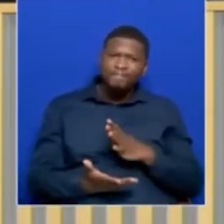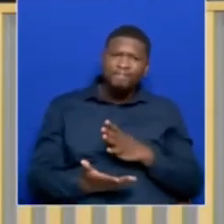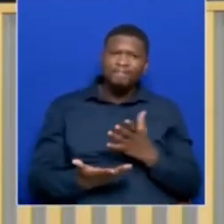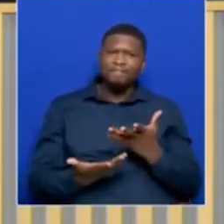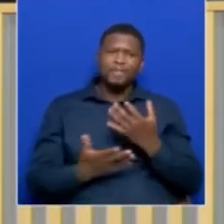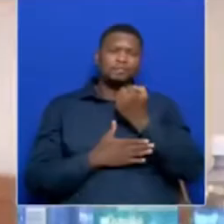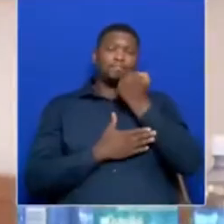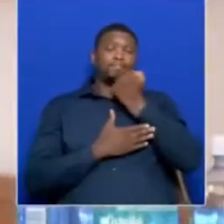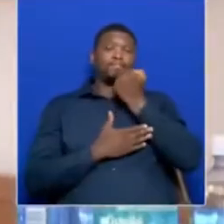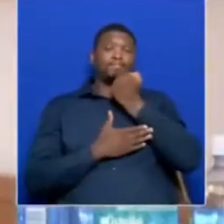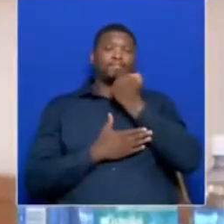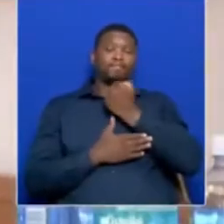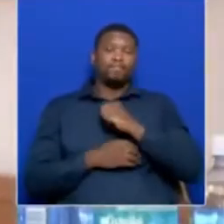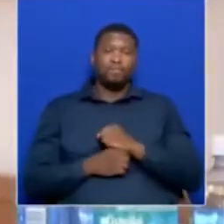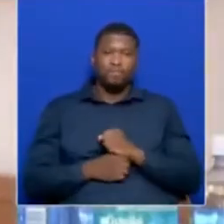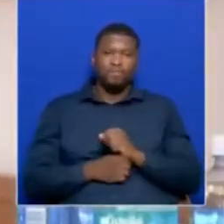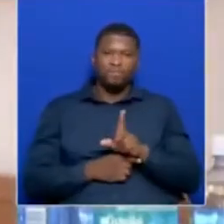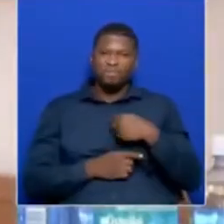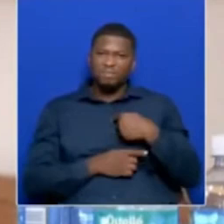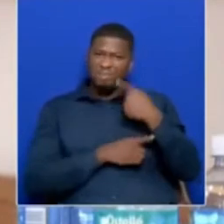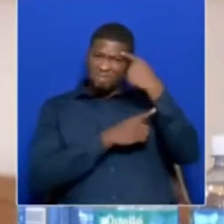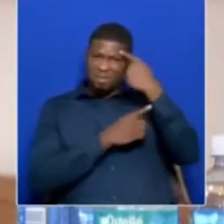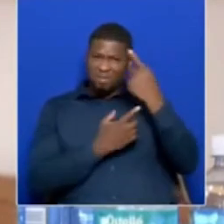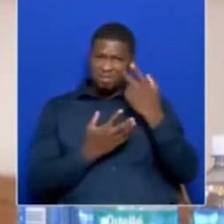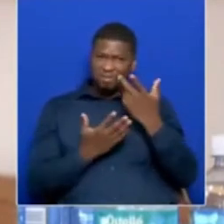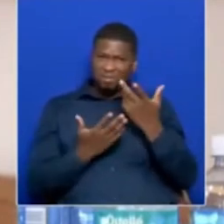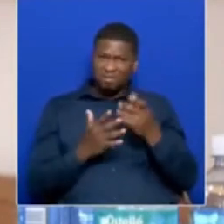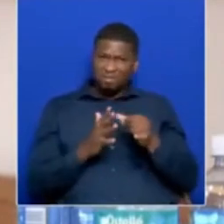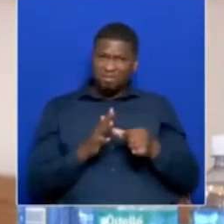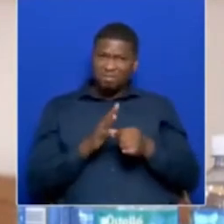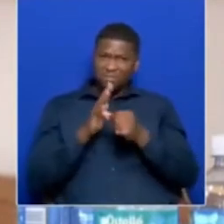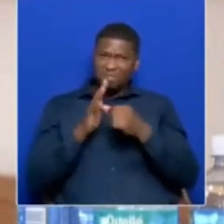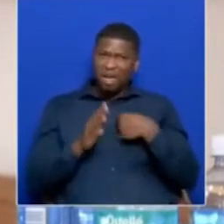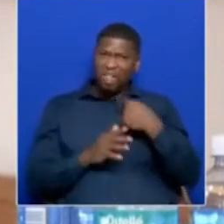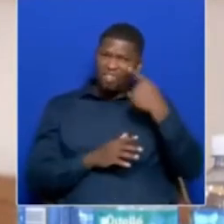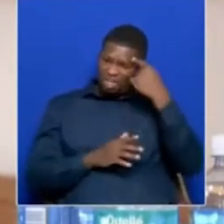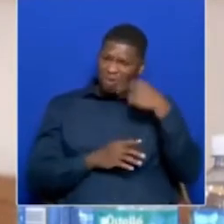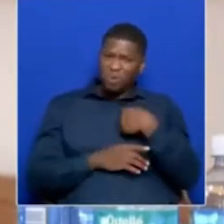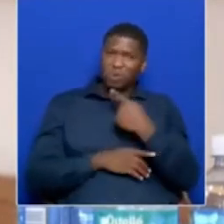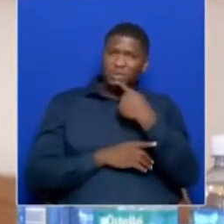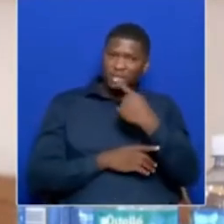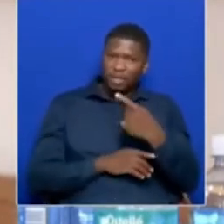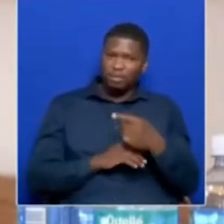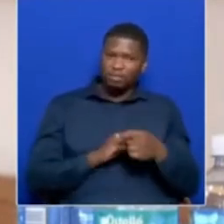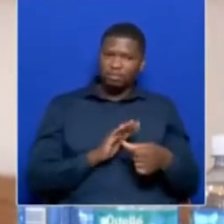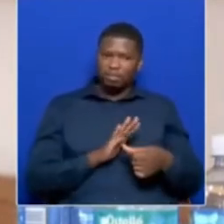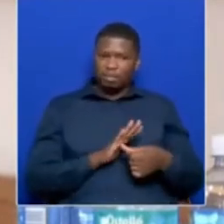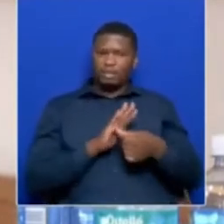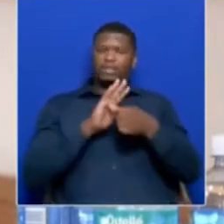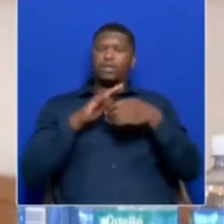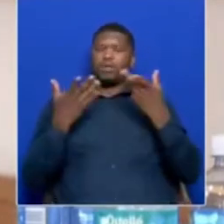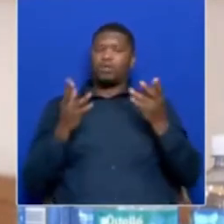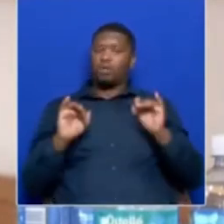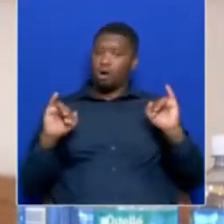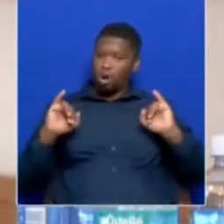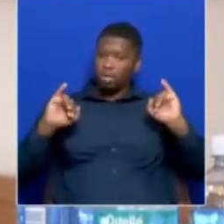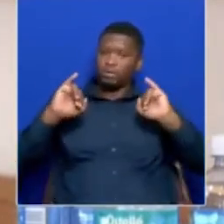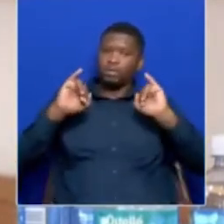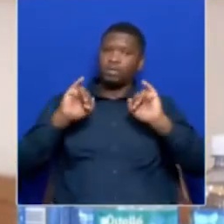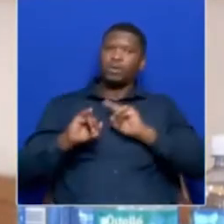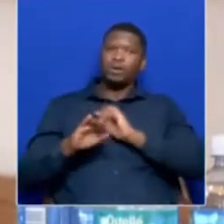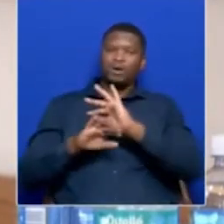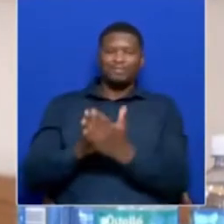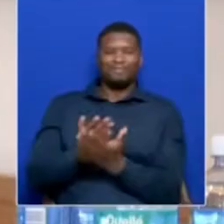think, is it critical that they? I think you said critical. Yes, and it's because in his annexure Yes. 2, WE2 at page